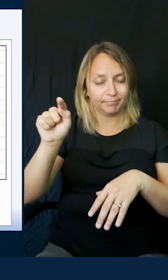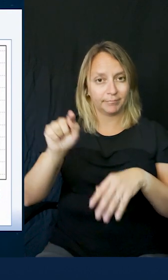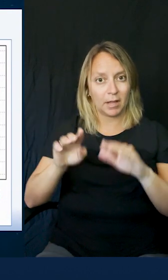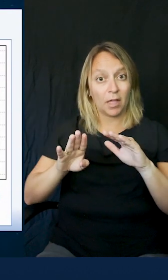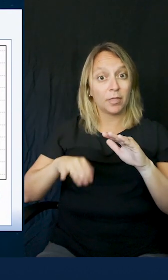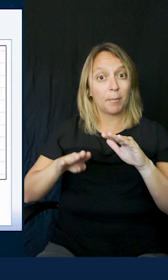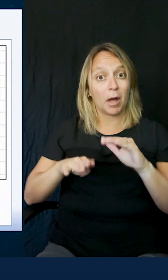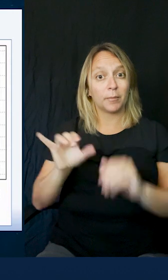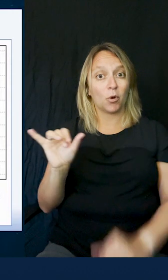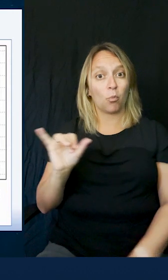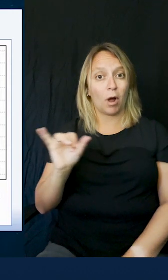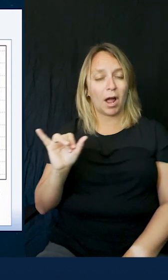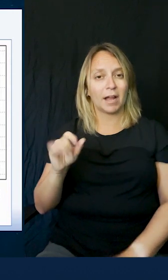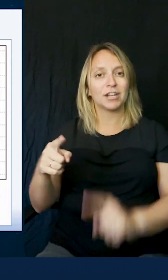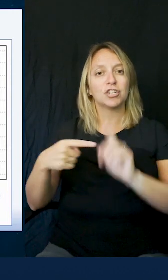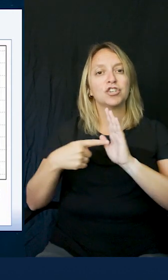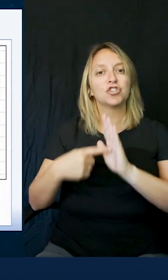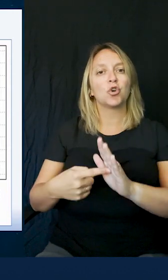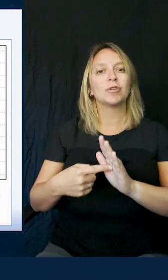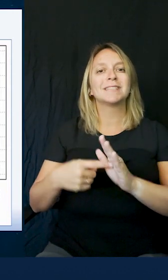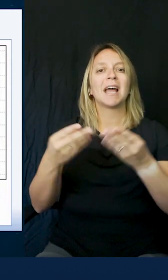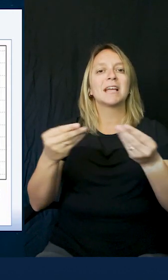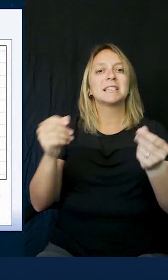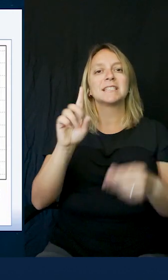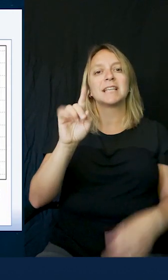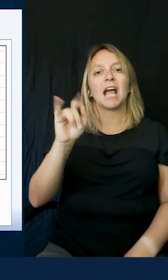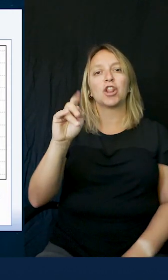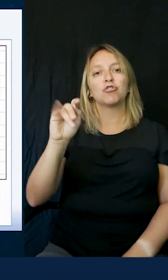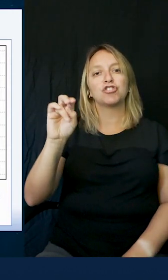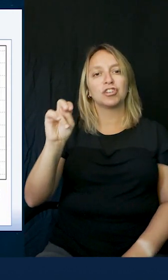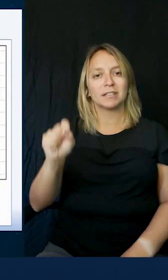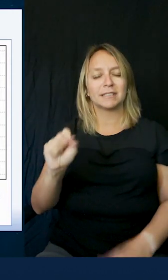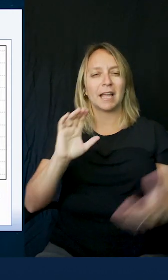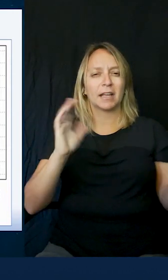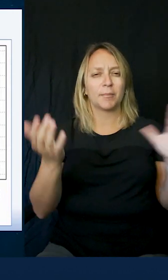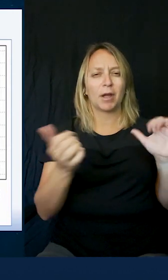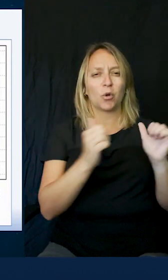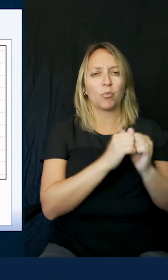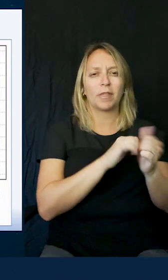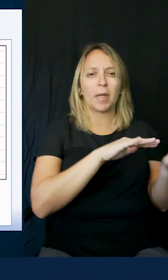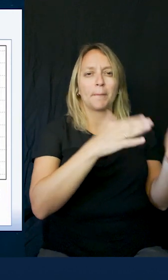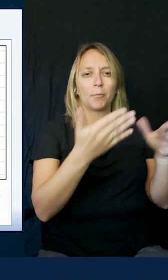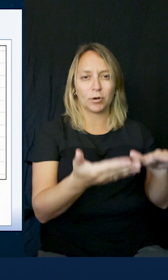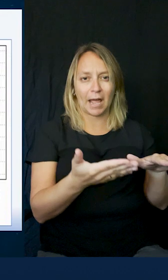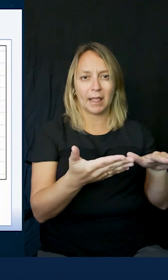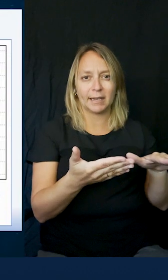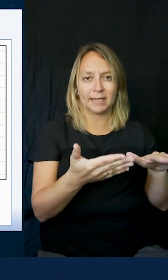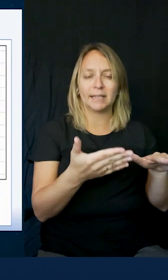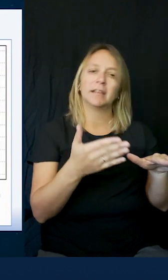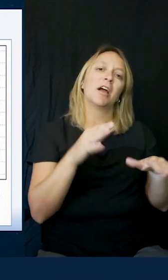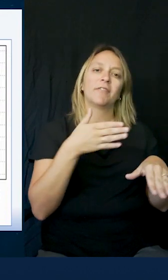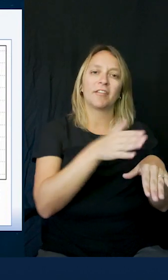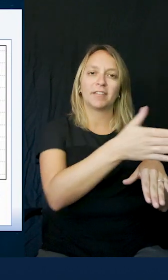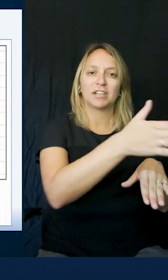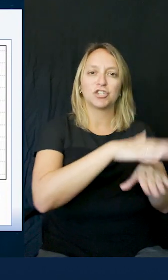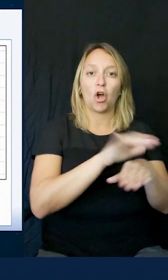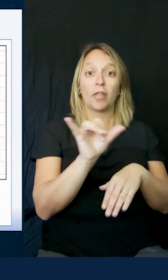giving you different dilutions of stormwater runoff and comparing that to mortality events on the y. So